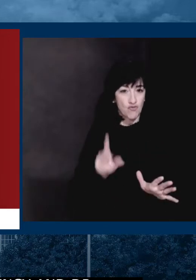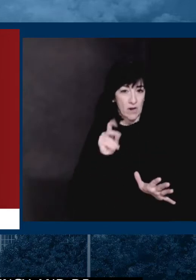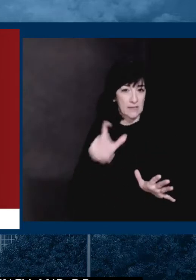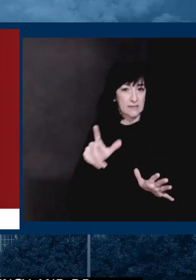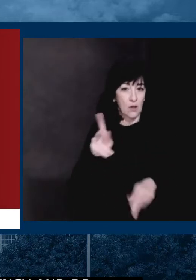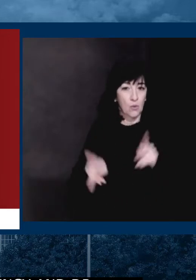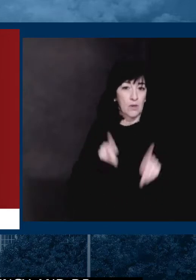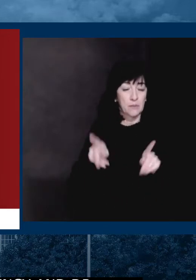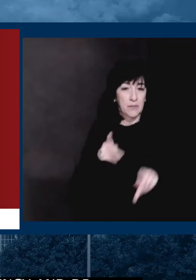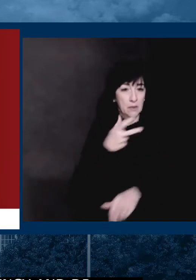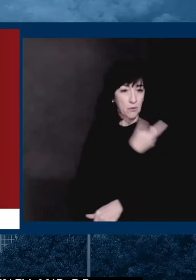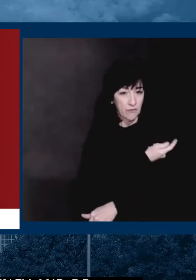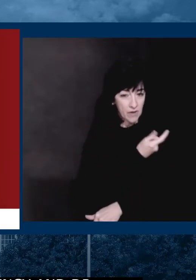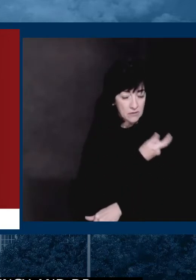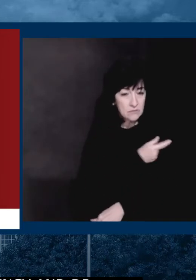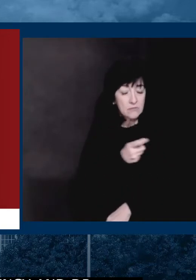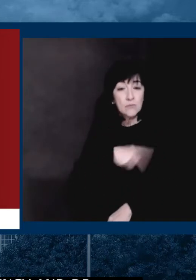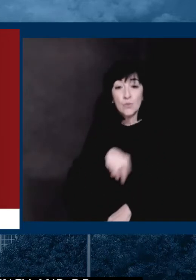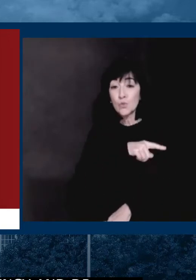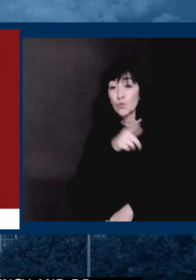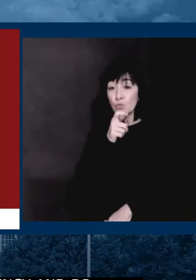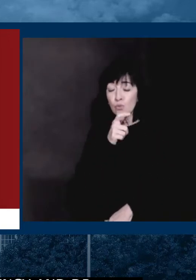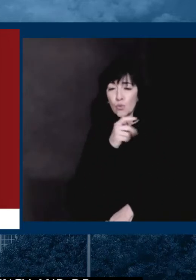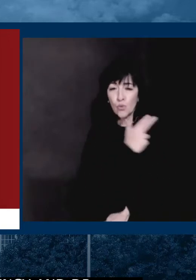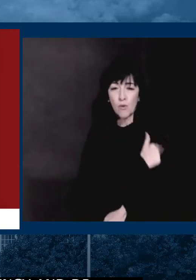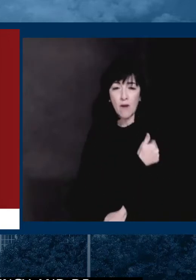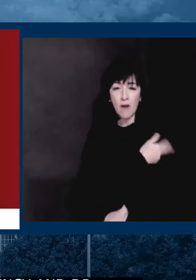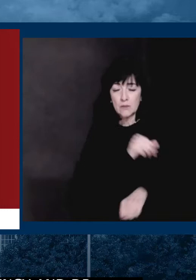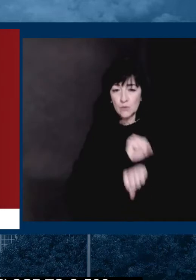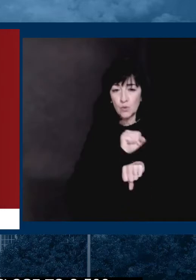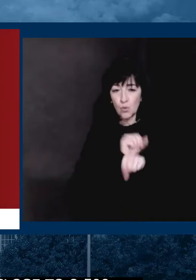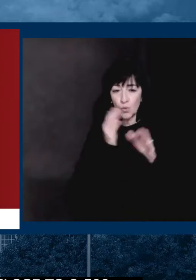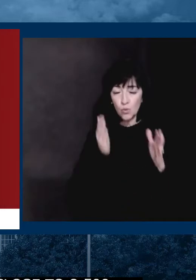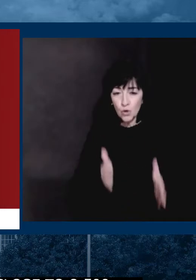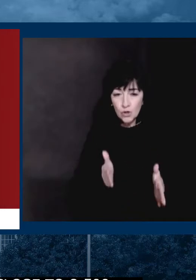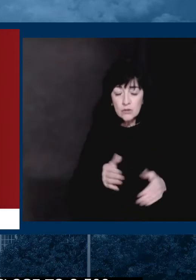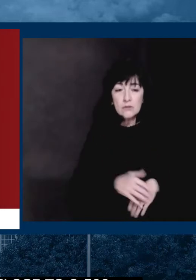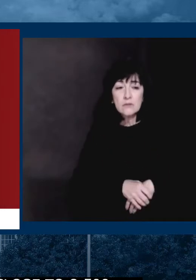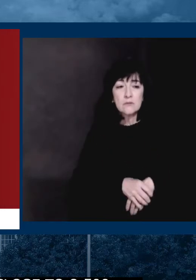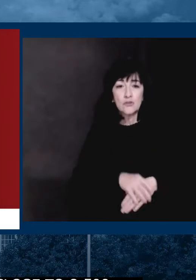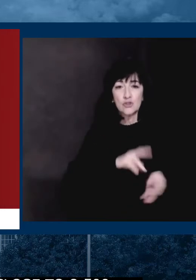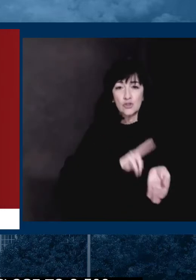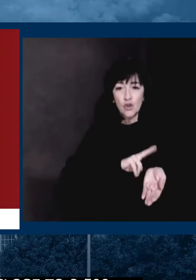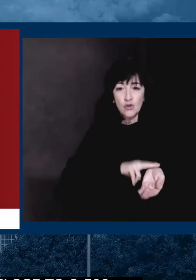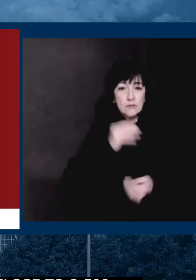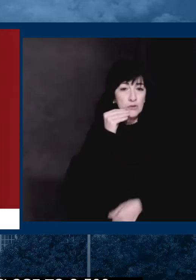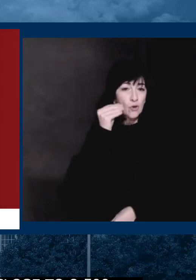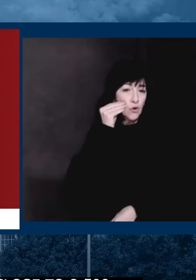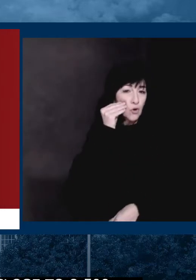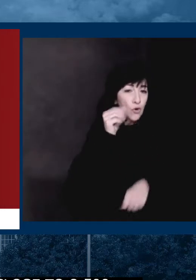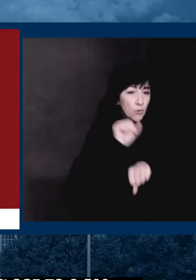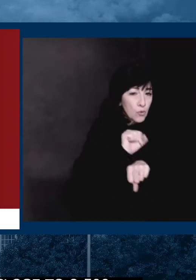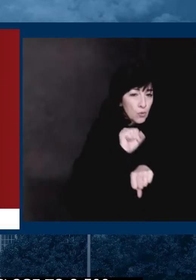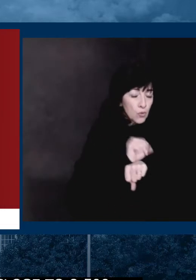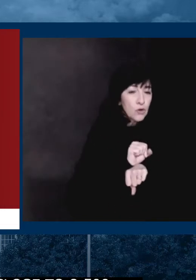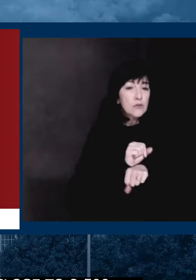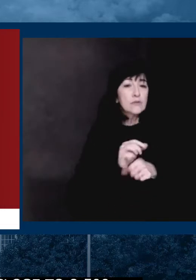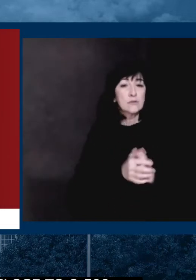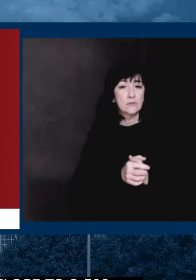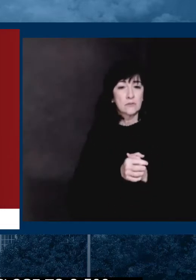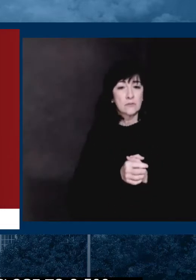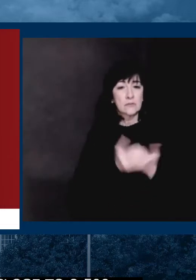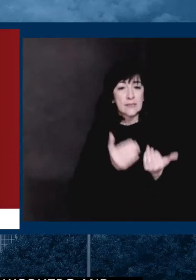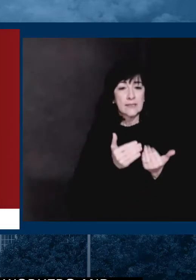among hospital workers and within the nursing home worker population, and we'll be moving to our